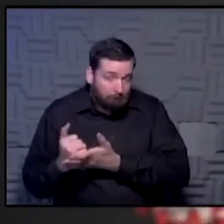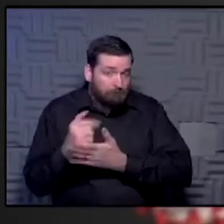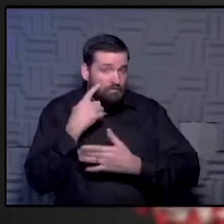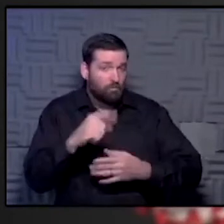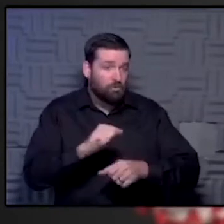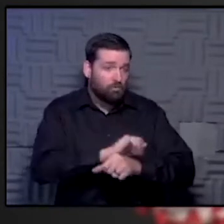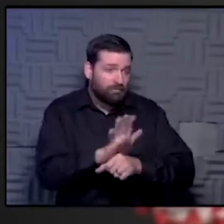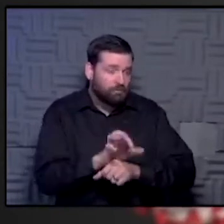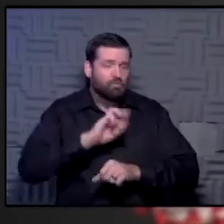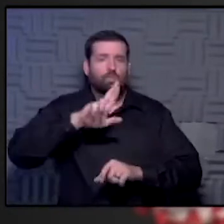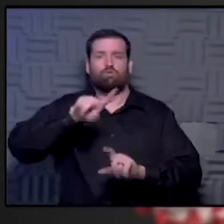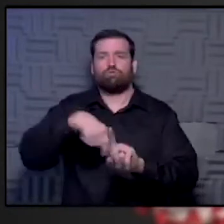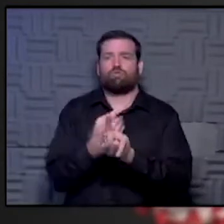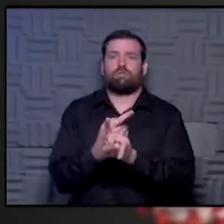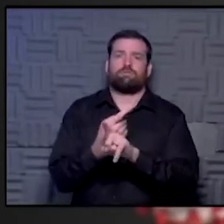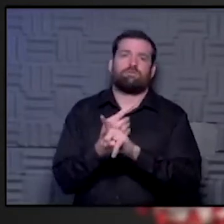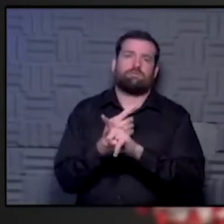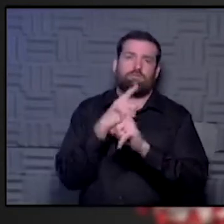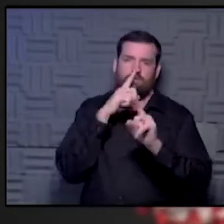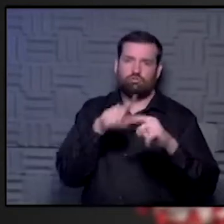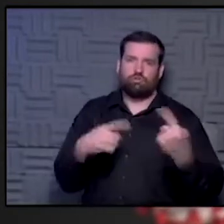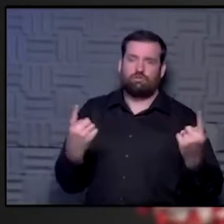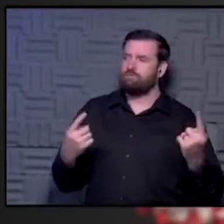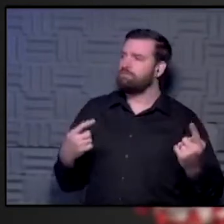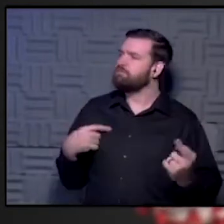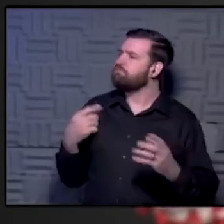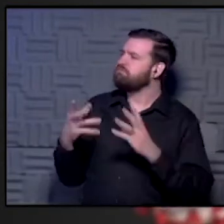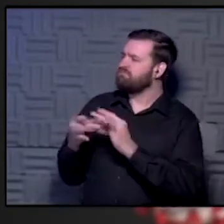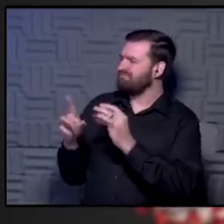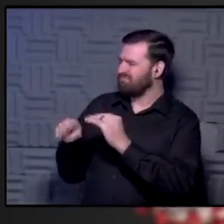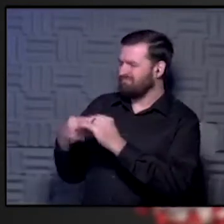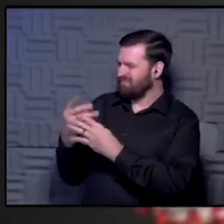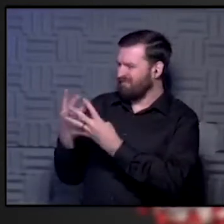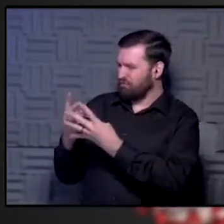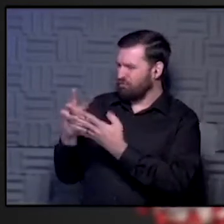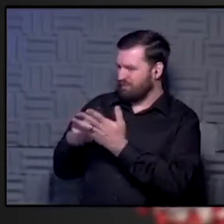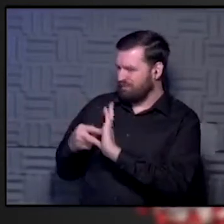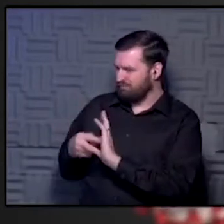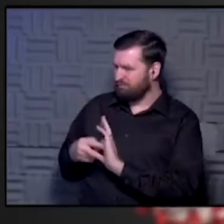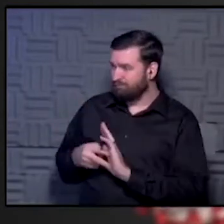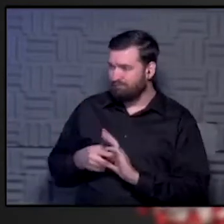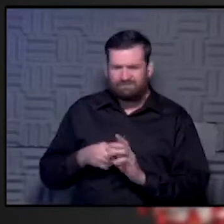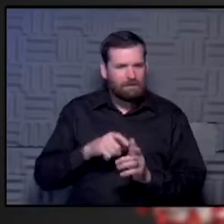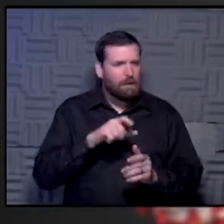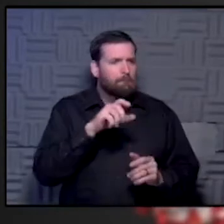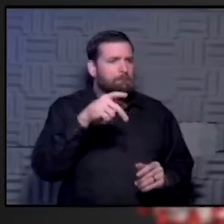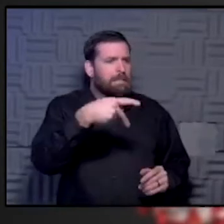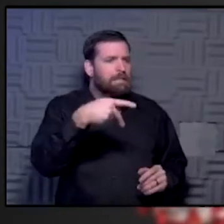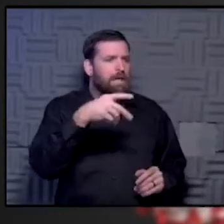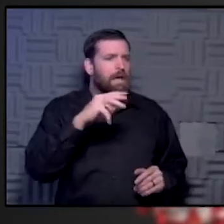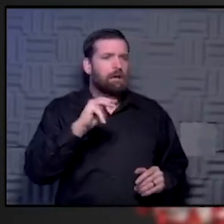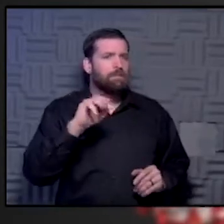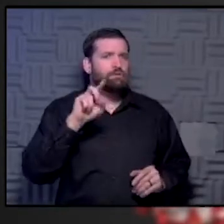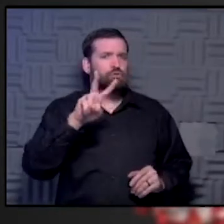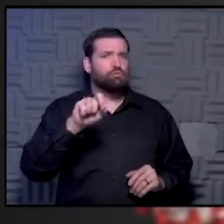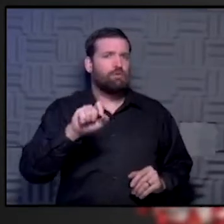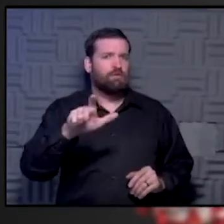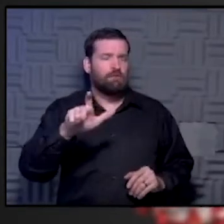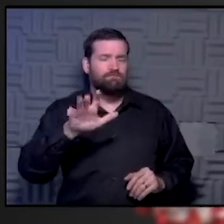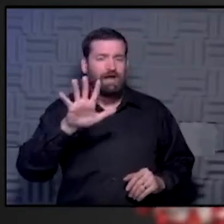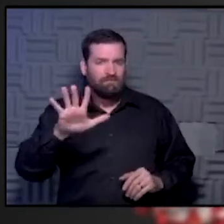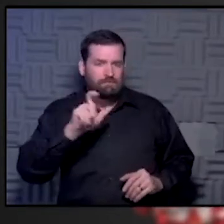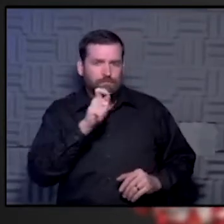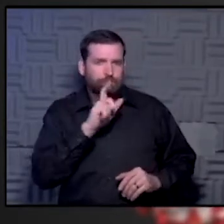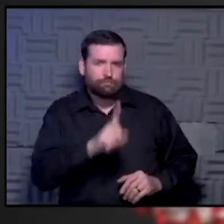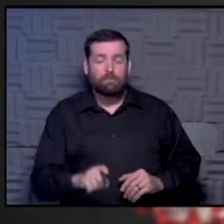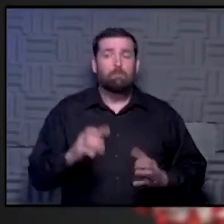or just allergies, Amanda? So I'm not... Talk to us about what these filters mean. Well, I don't know exactly what this PM2.5 filter is. I think it might be a charcoal